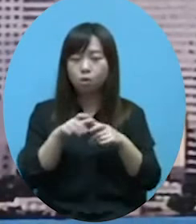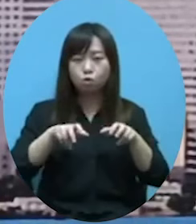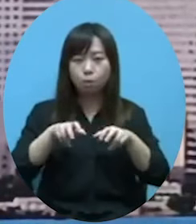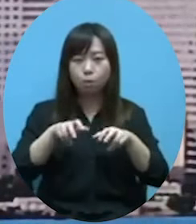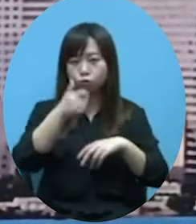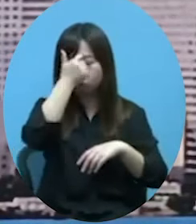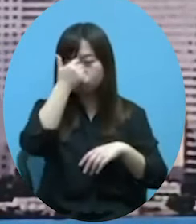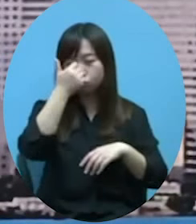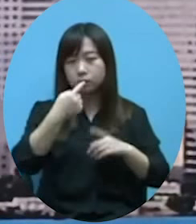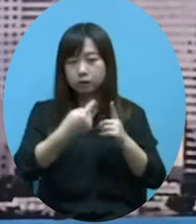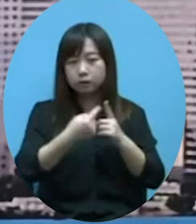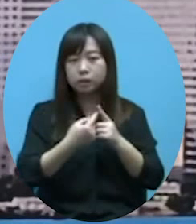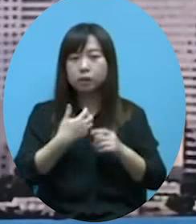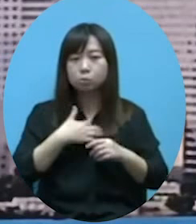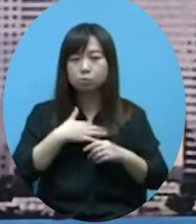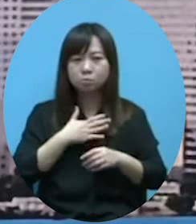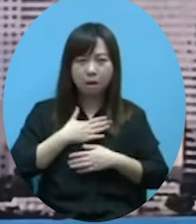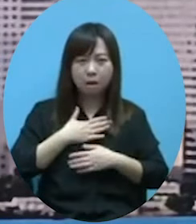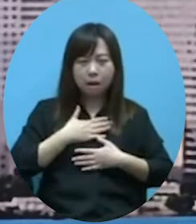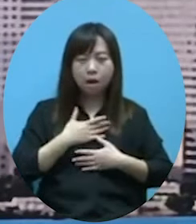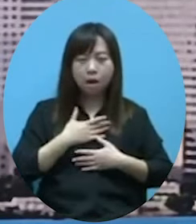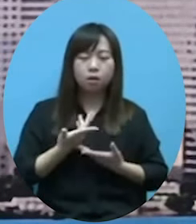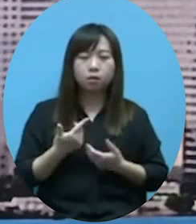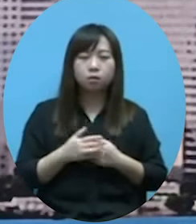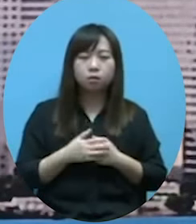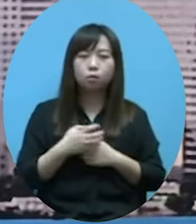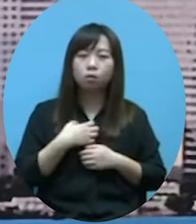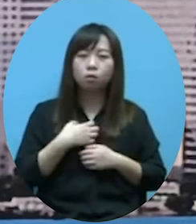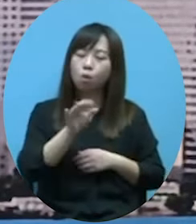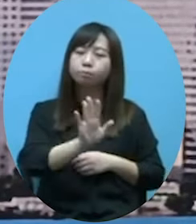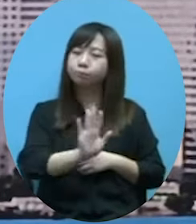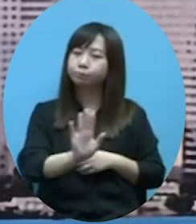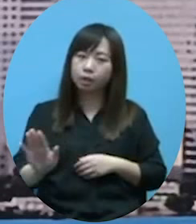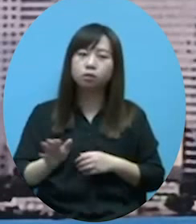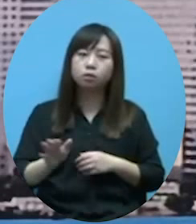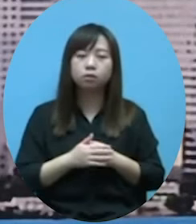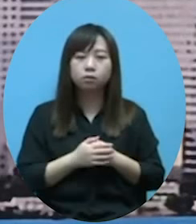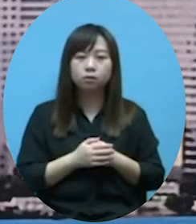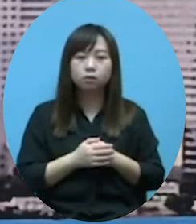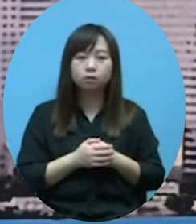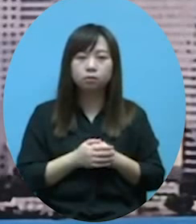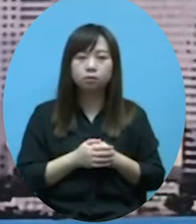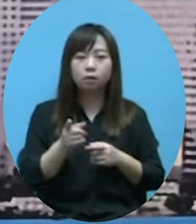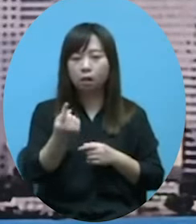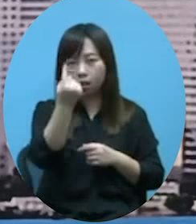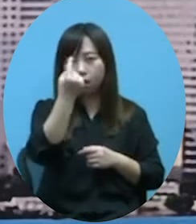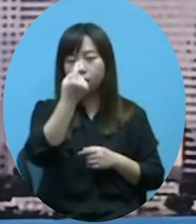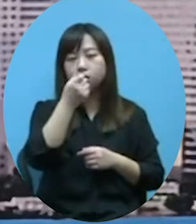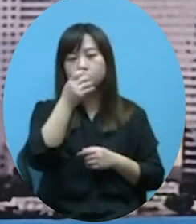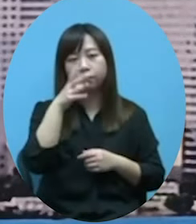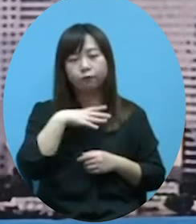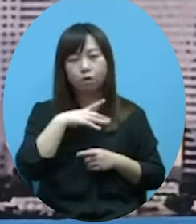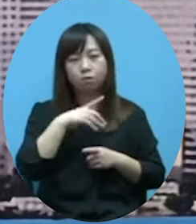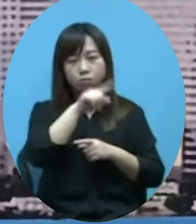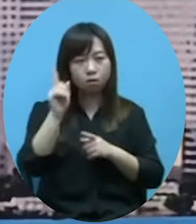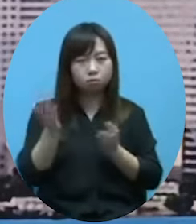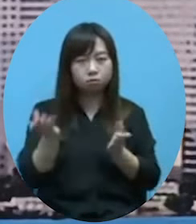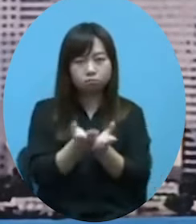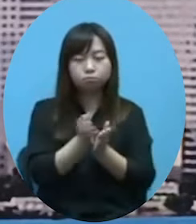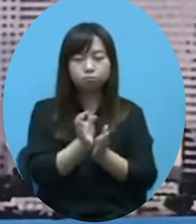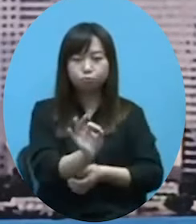we know this is only a single caseand there's no evidence that pet can get